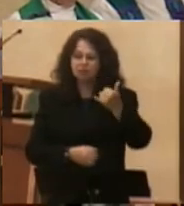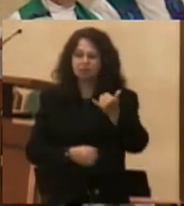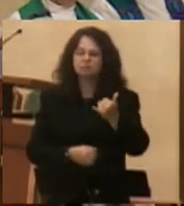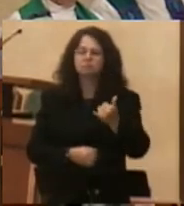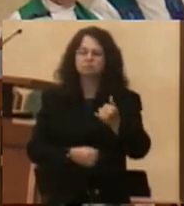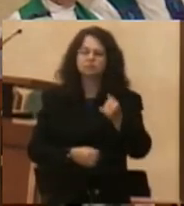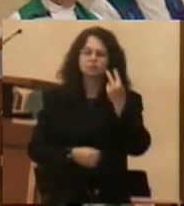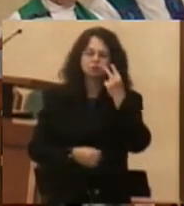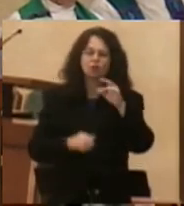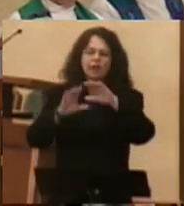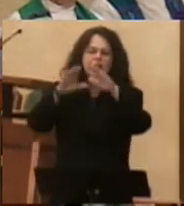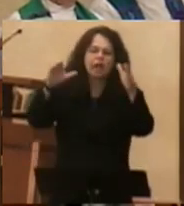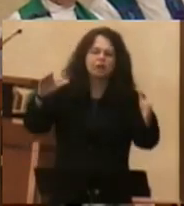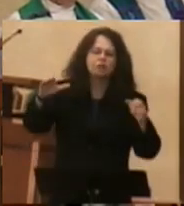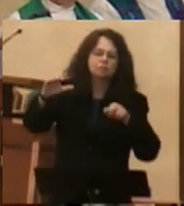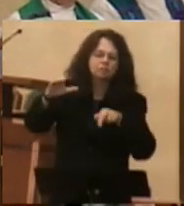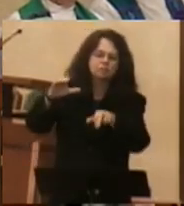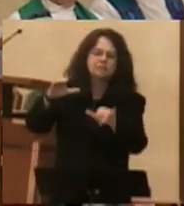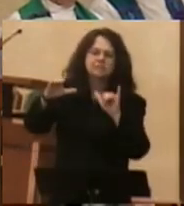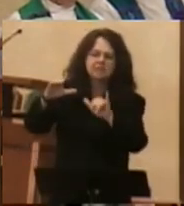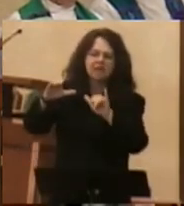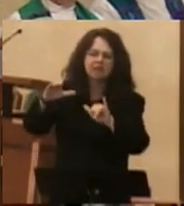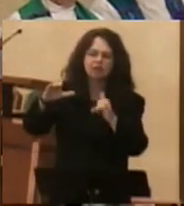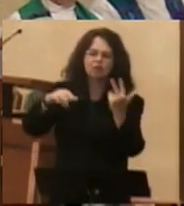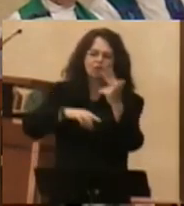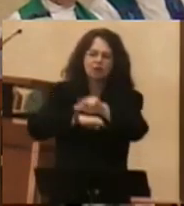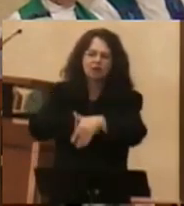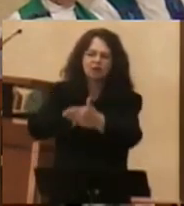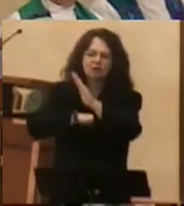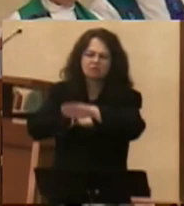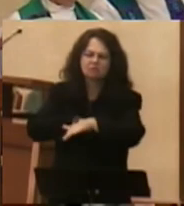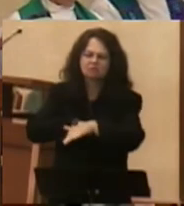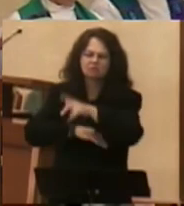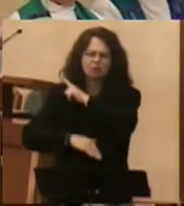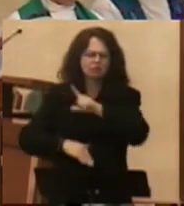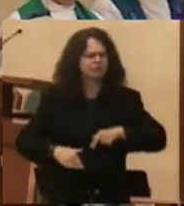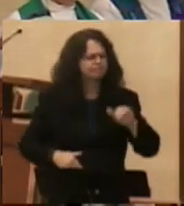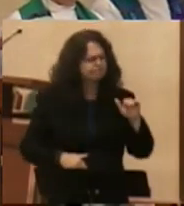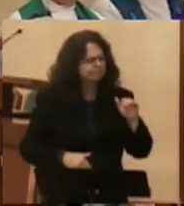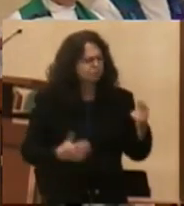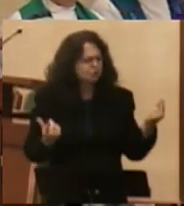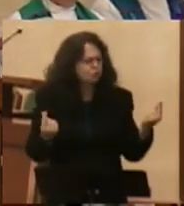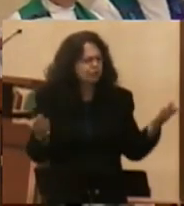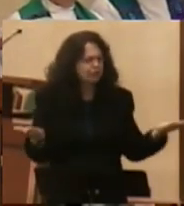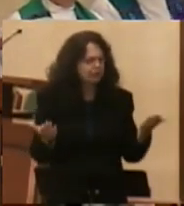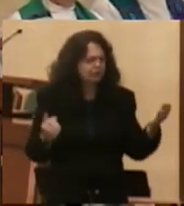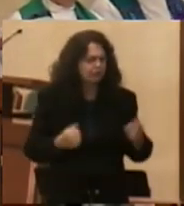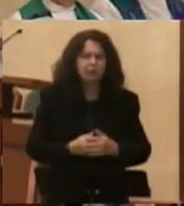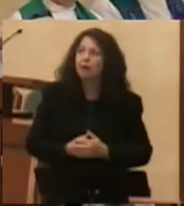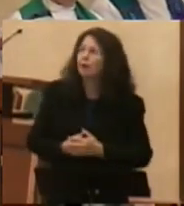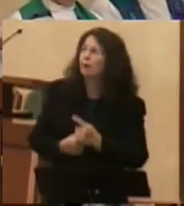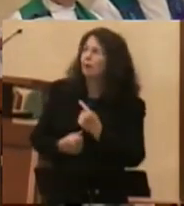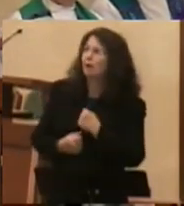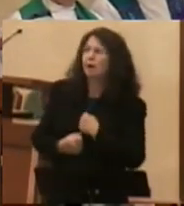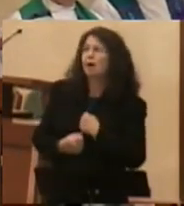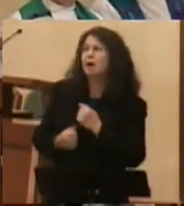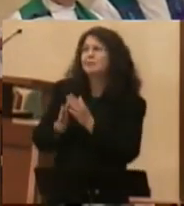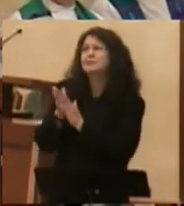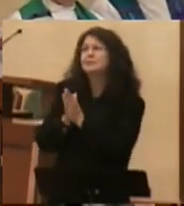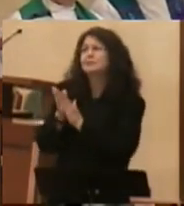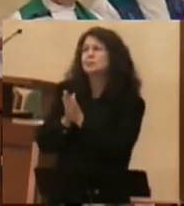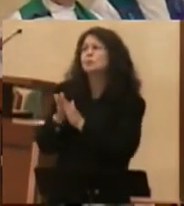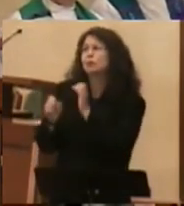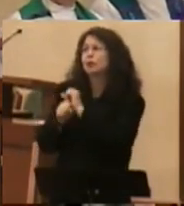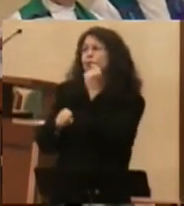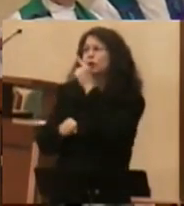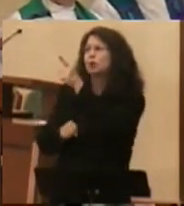Then the word of the Lord came to him, saying, "What are you doing here, Elijah?" He answered, "I have been very zealous for the Lord,